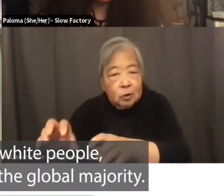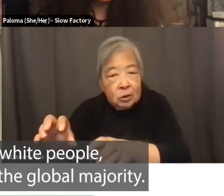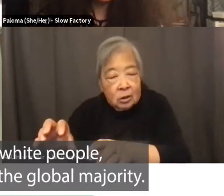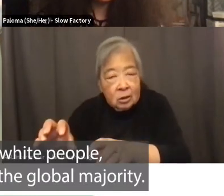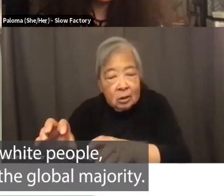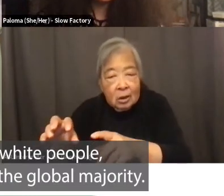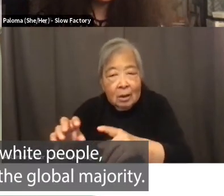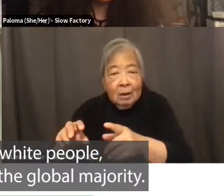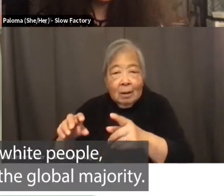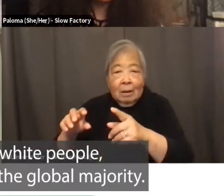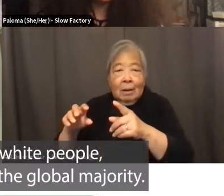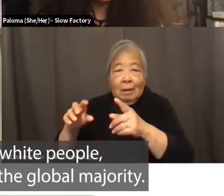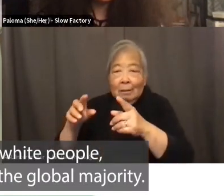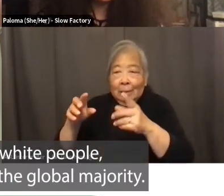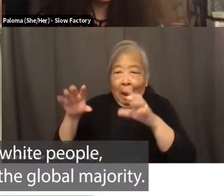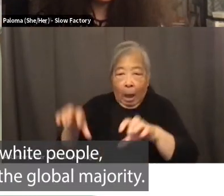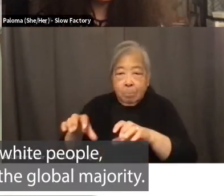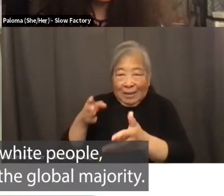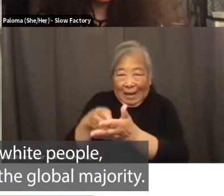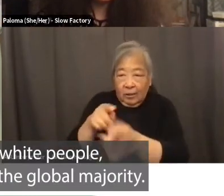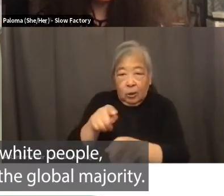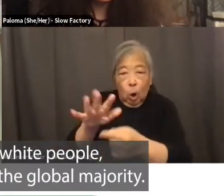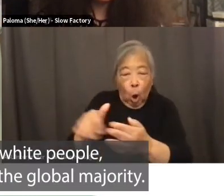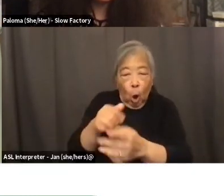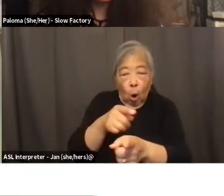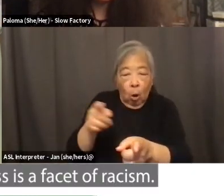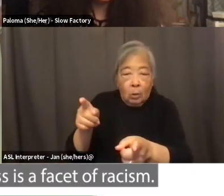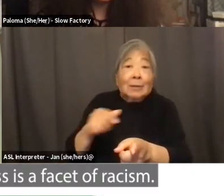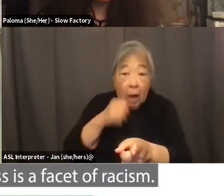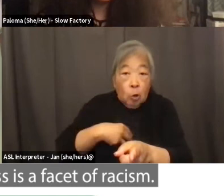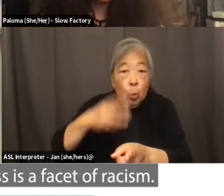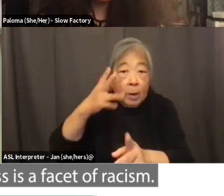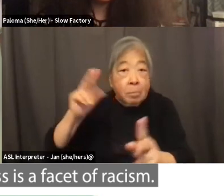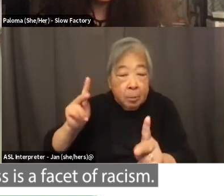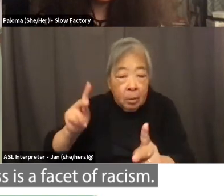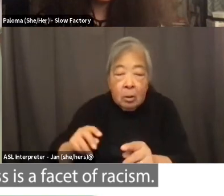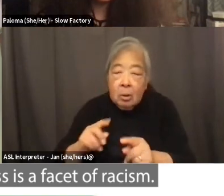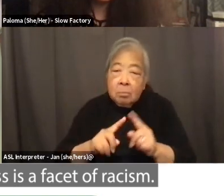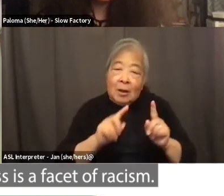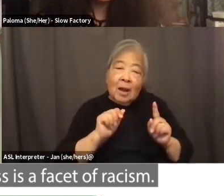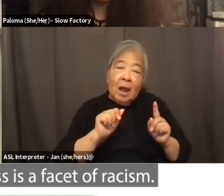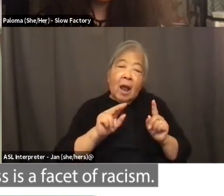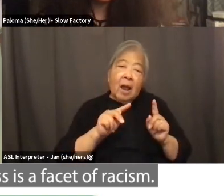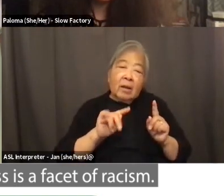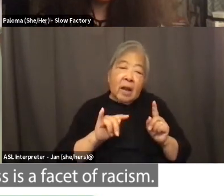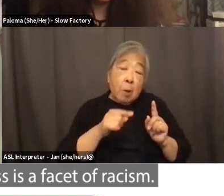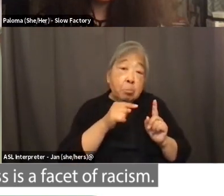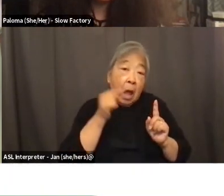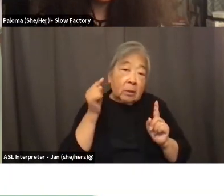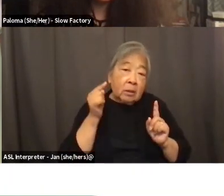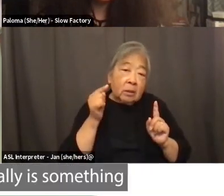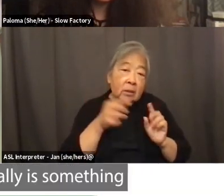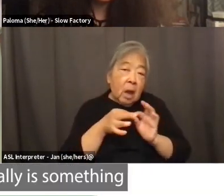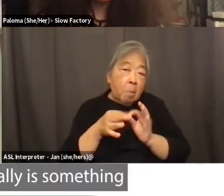on all non-white people, like all people of the global majority, but anti-Blackness is a facet of